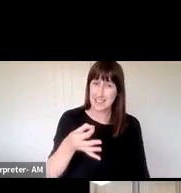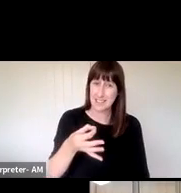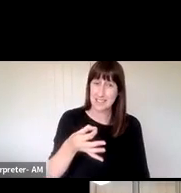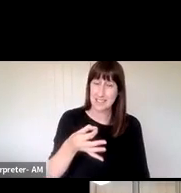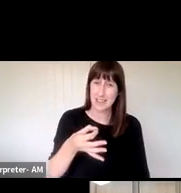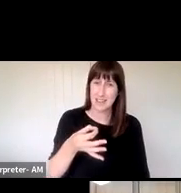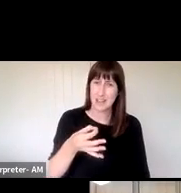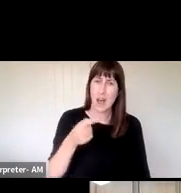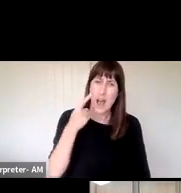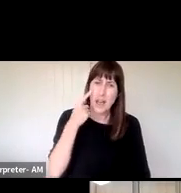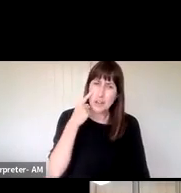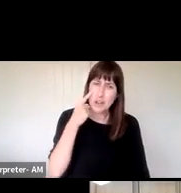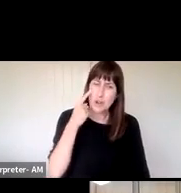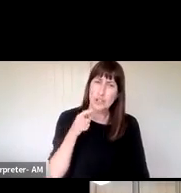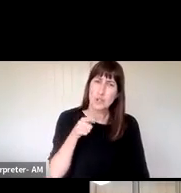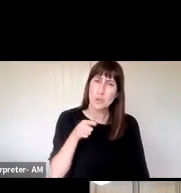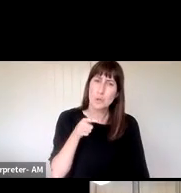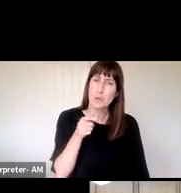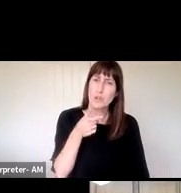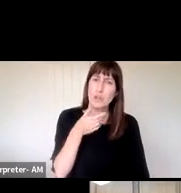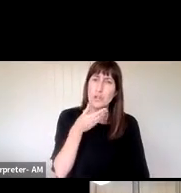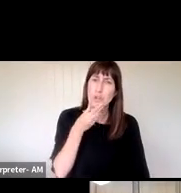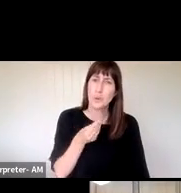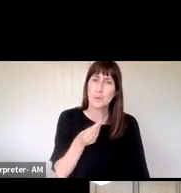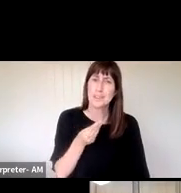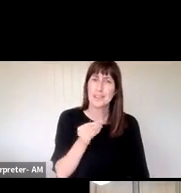I noted your use of the Human Rights Commission.